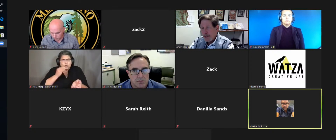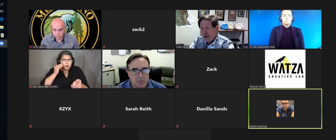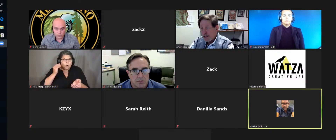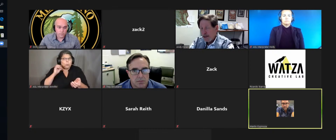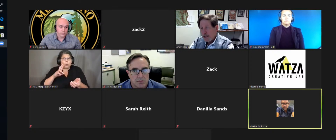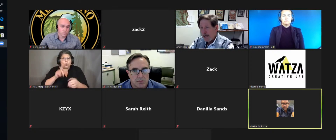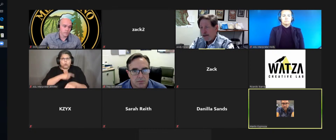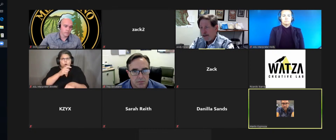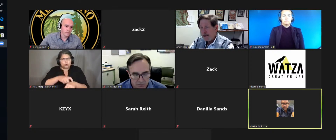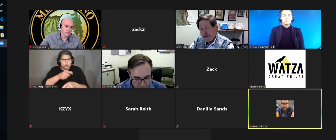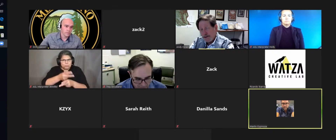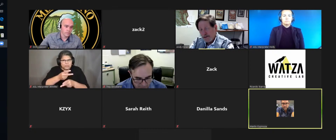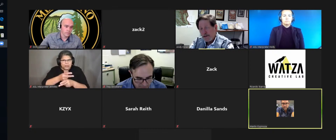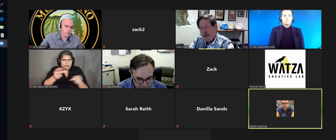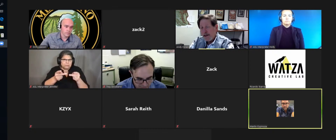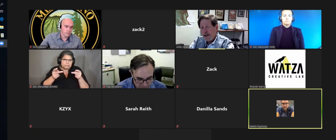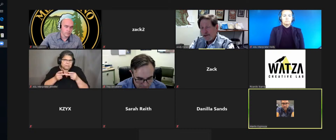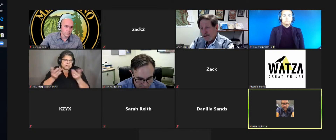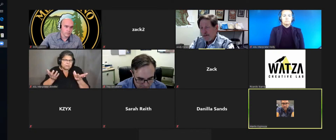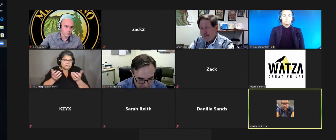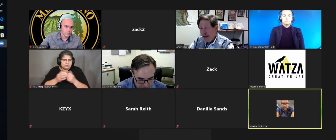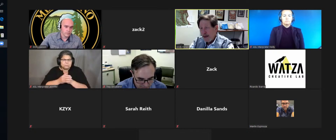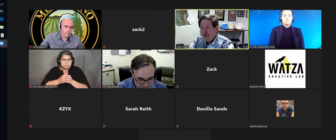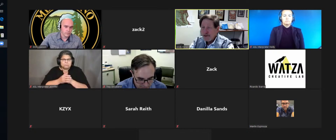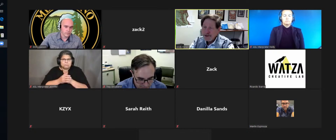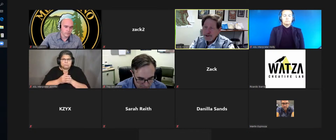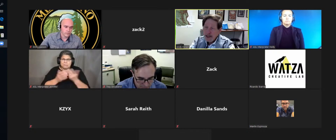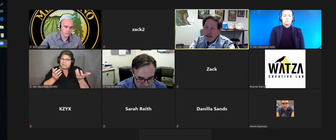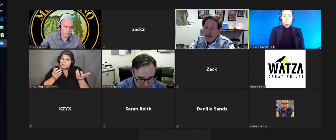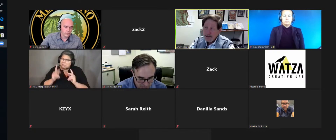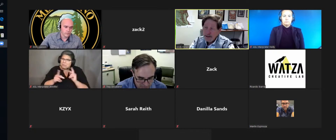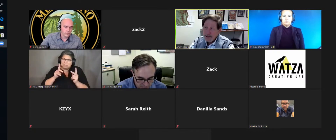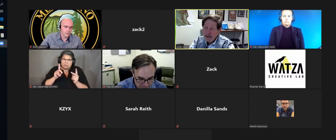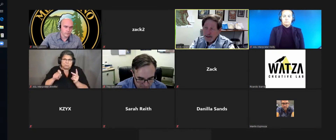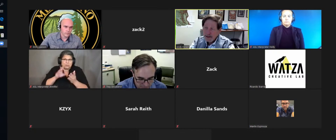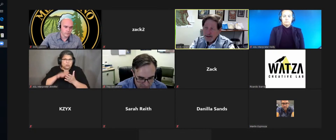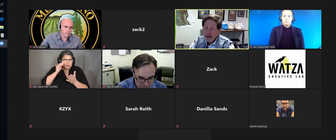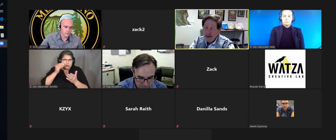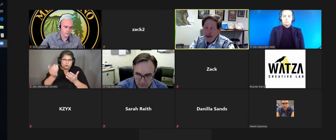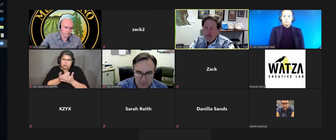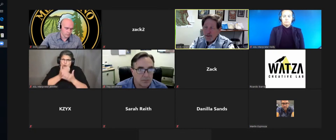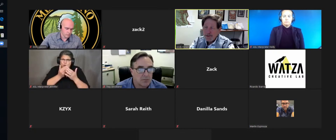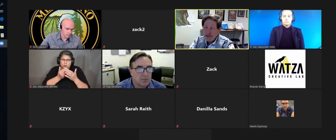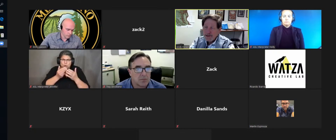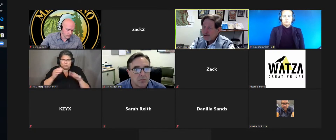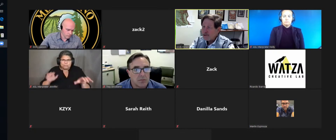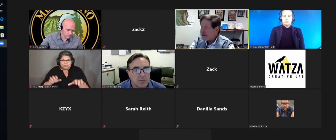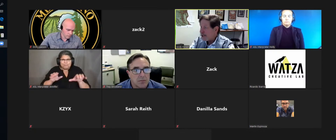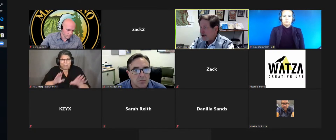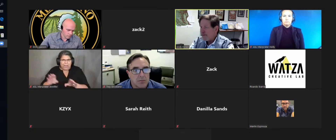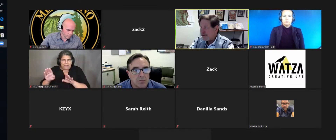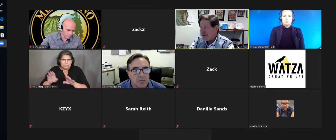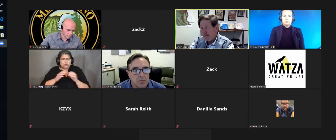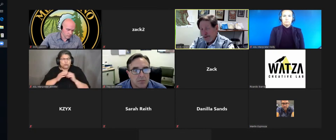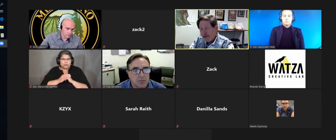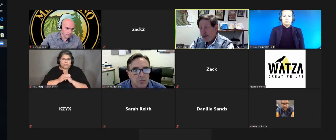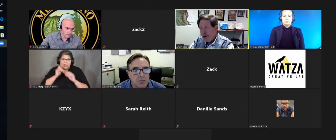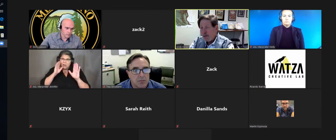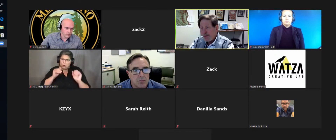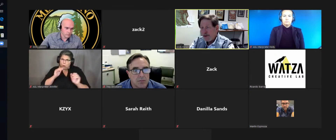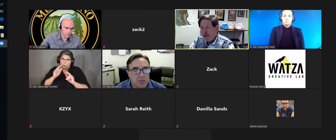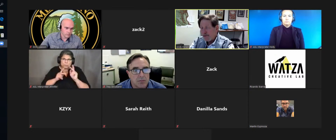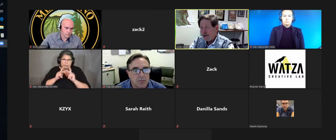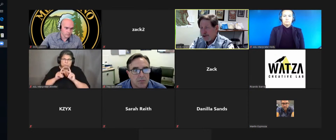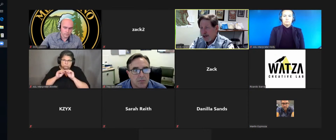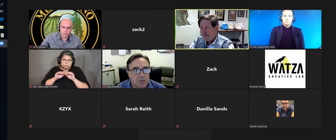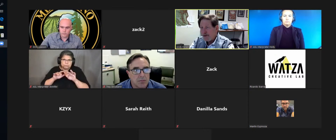Thank you. Again, it's learning behaviors, and I'm hoping that that's what's taking over at this point. Plus,